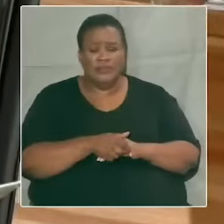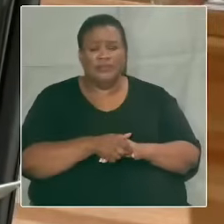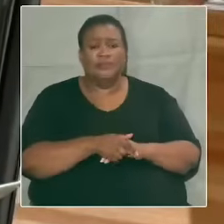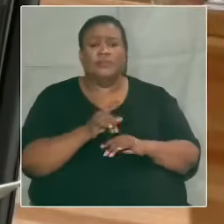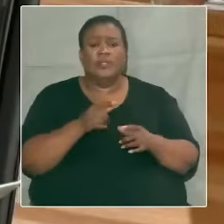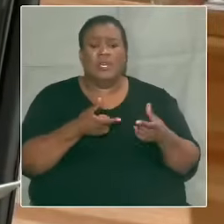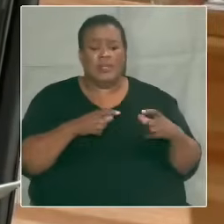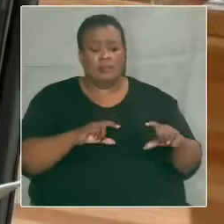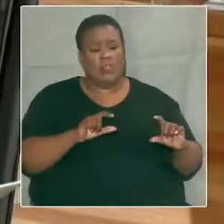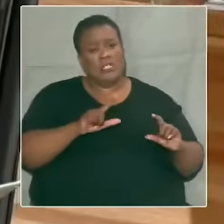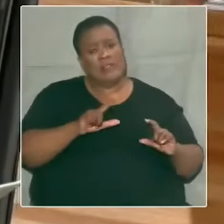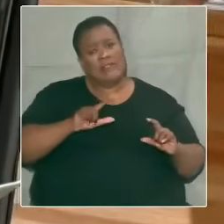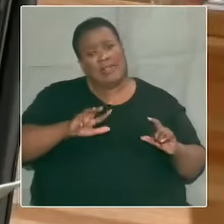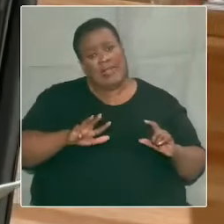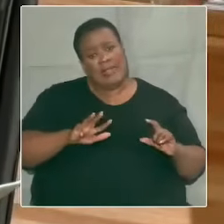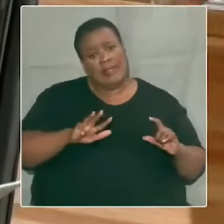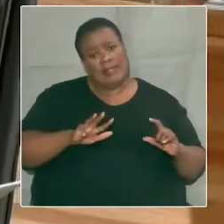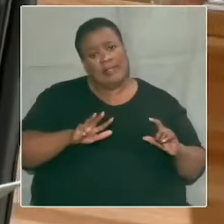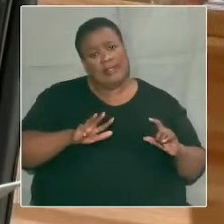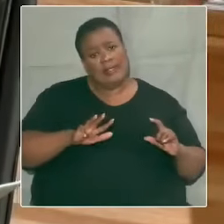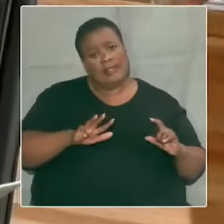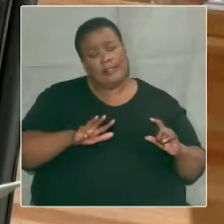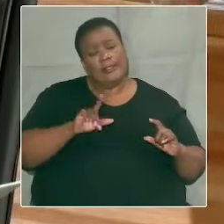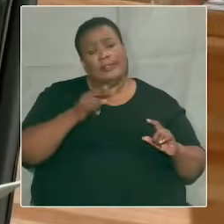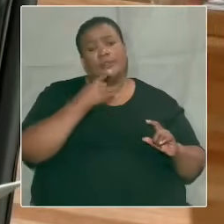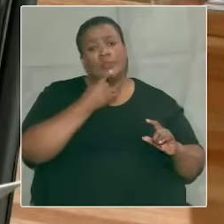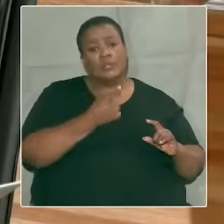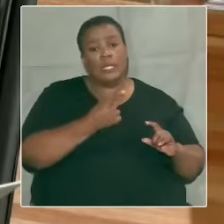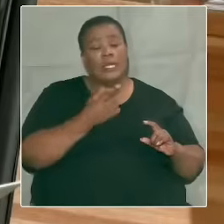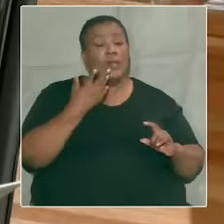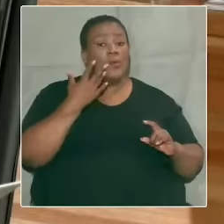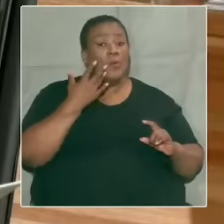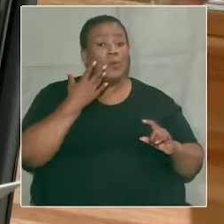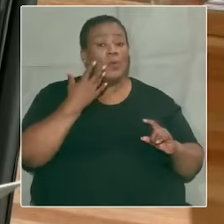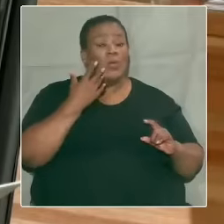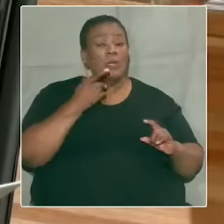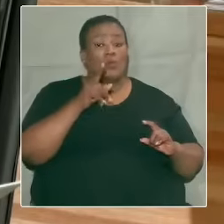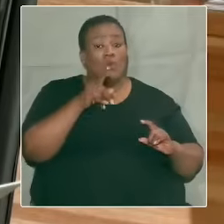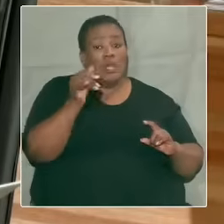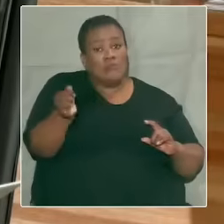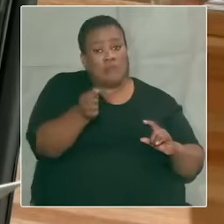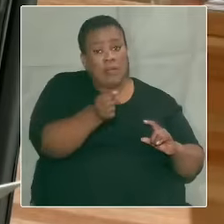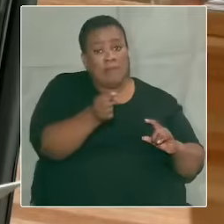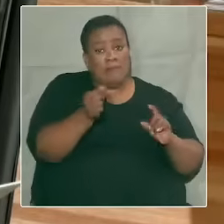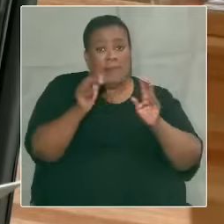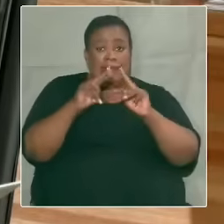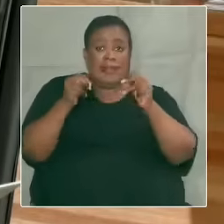79, where you say, when I was appointed as the National Commissioner.